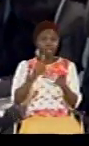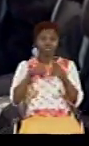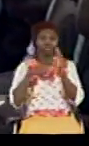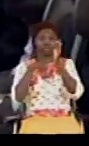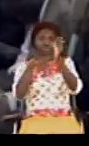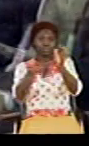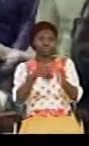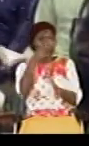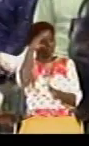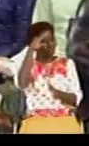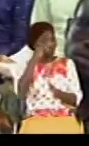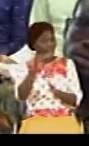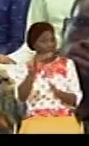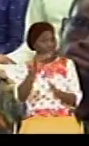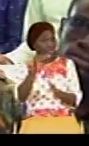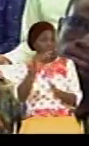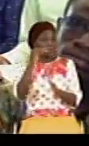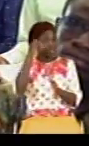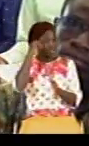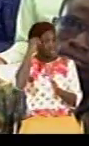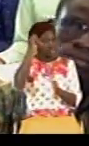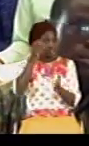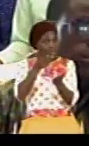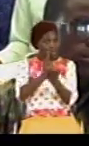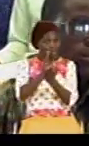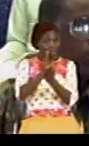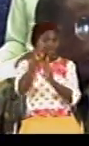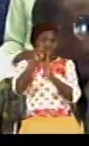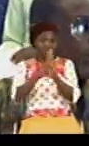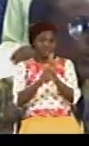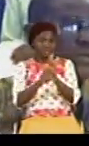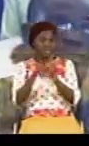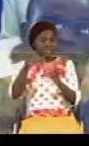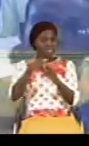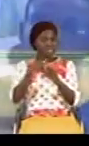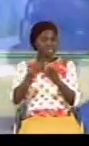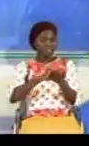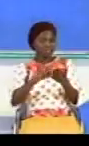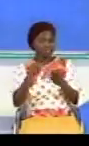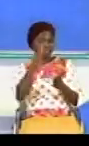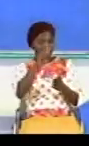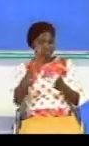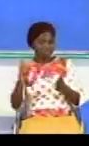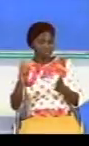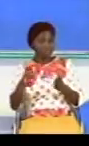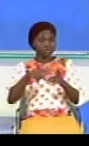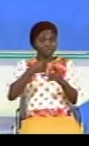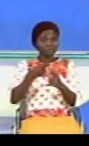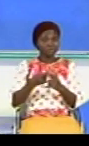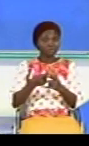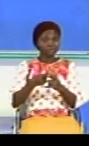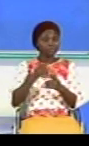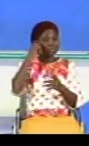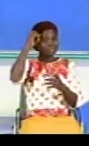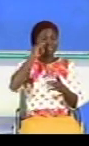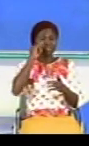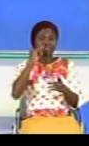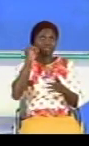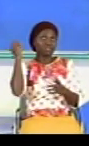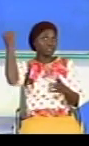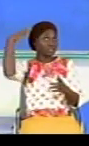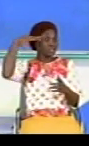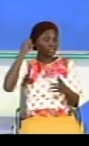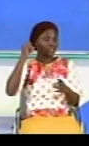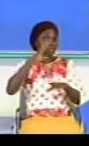his uprightness, verse 24, then he is gracious unto him, and saith,